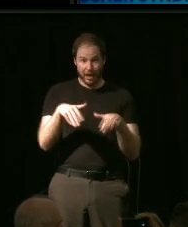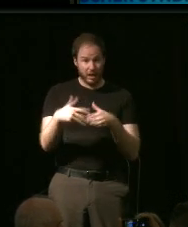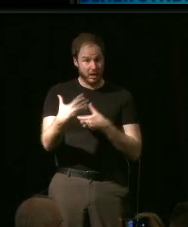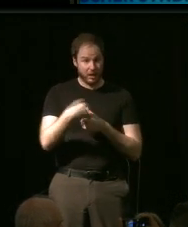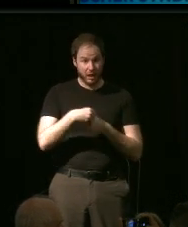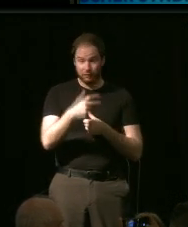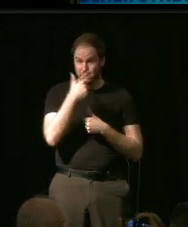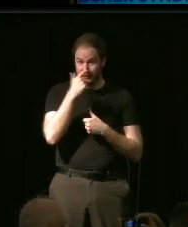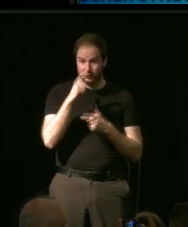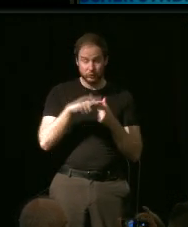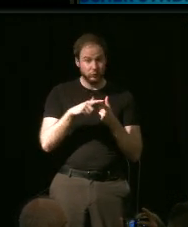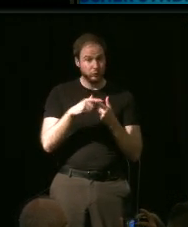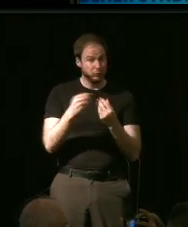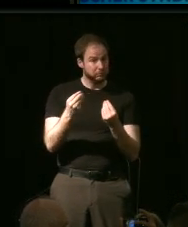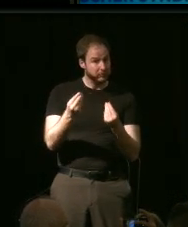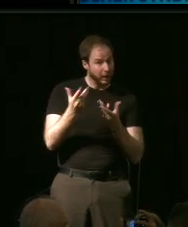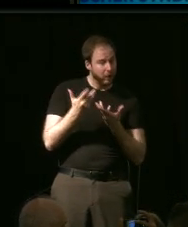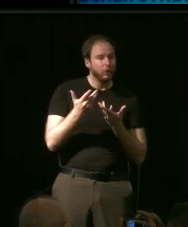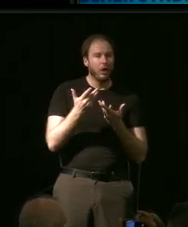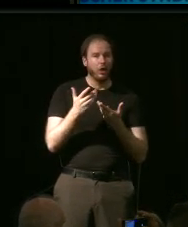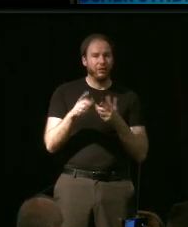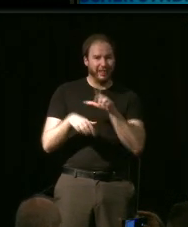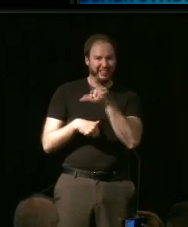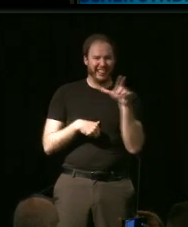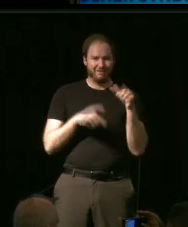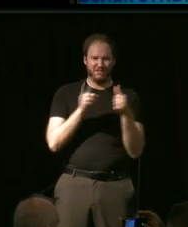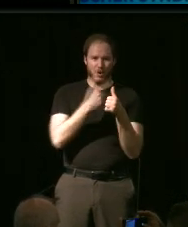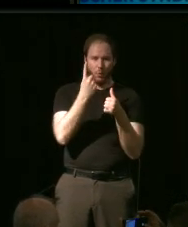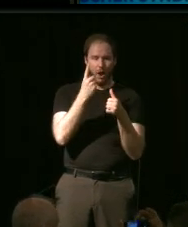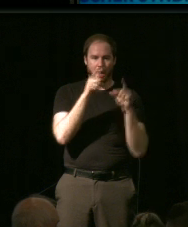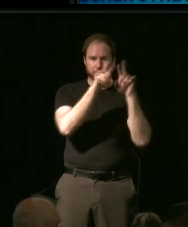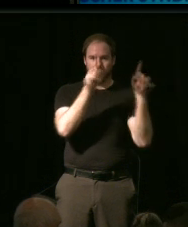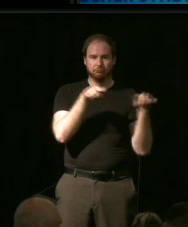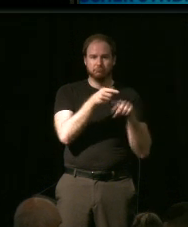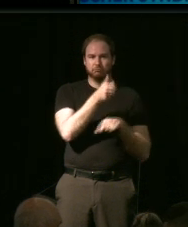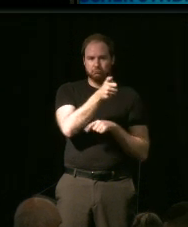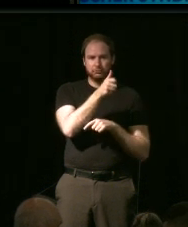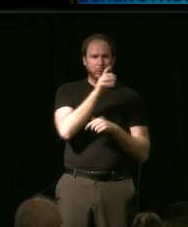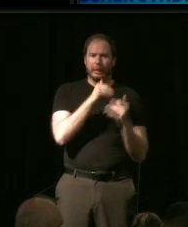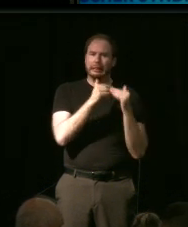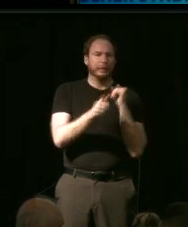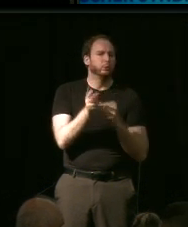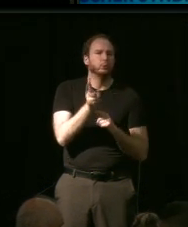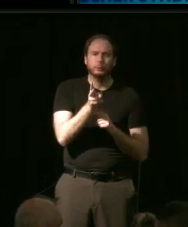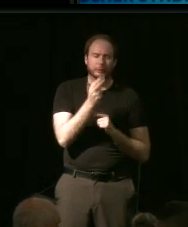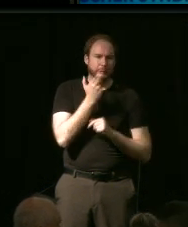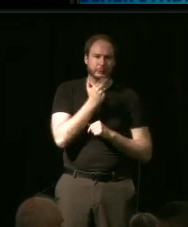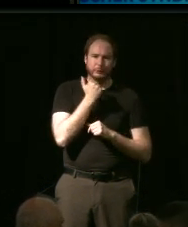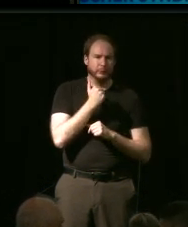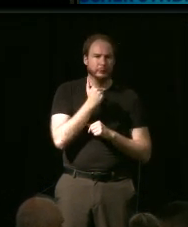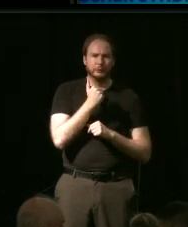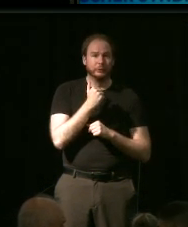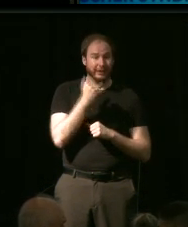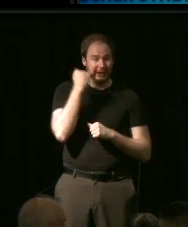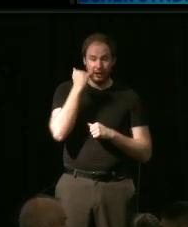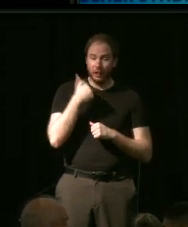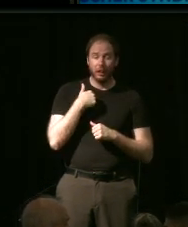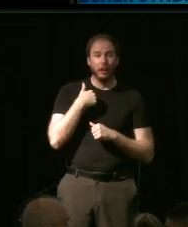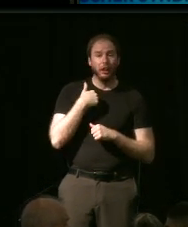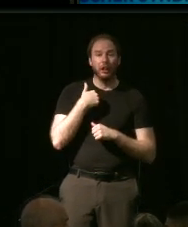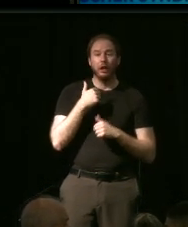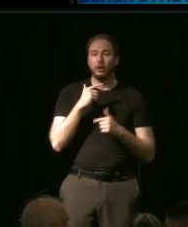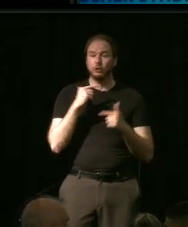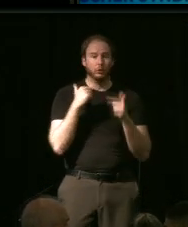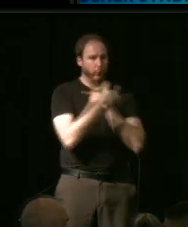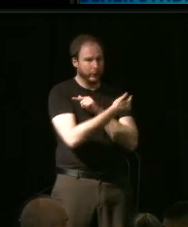and you're interested, the QR code on the left is how to get started. It will take you less than 2 minutes. It will take you less time than for me to sit down and for the next